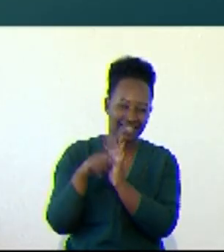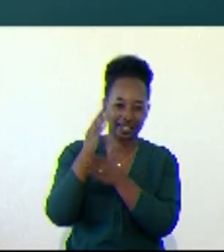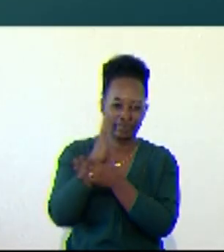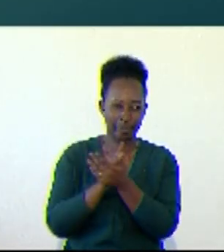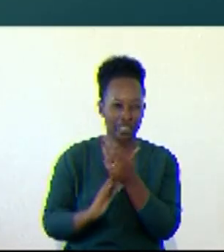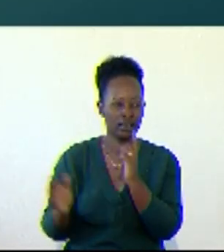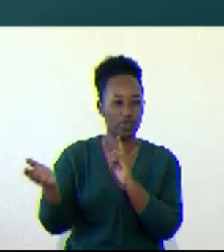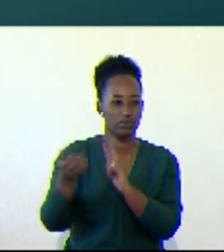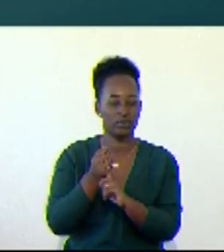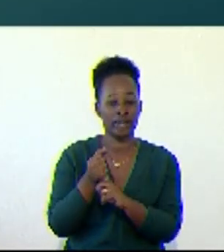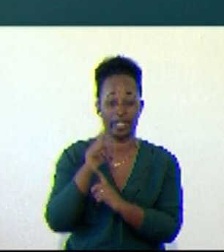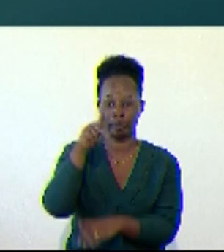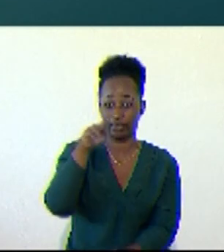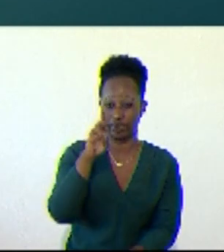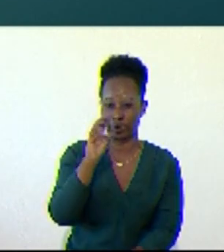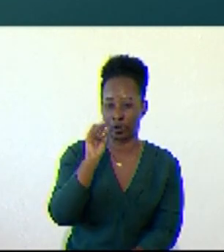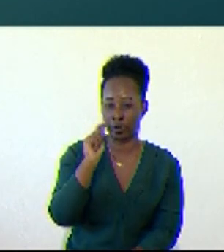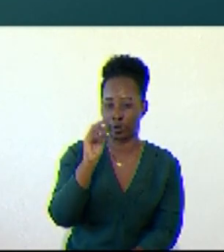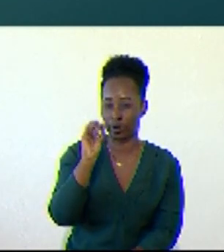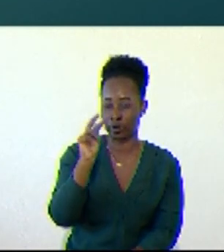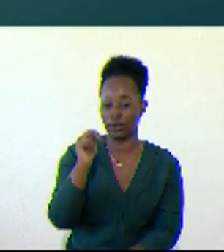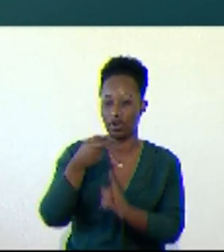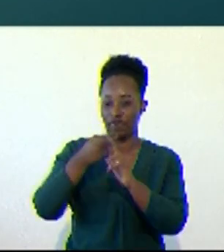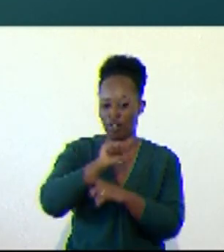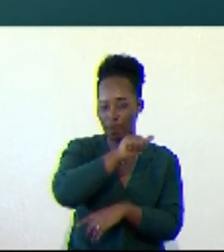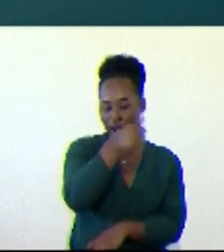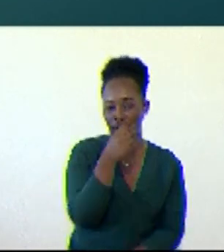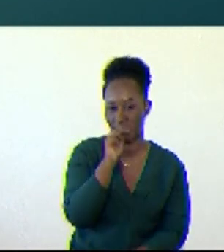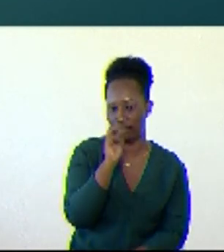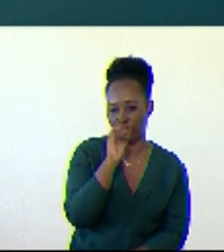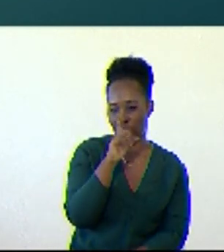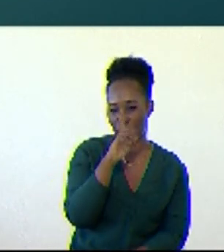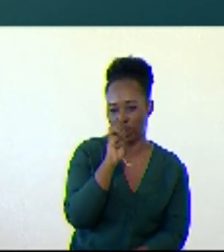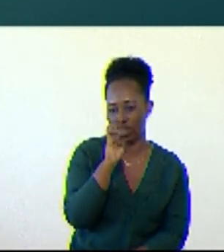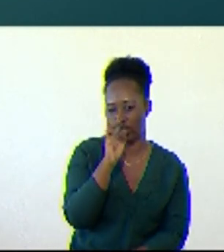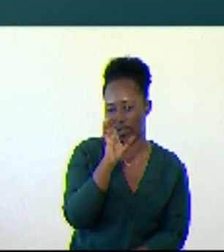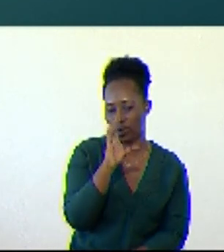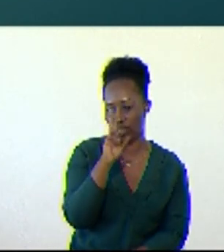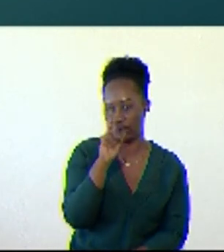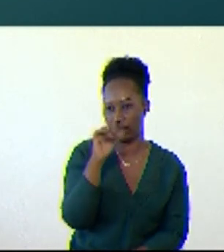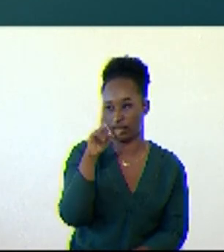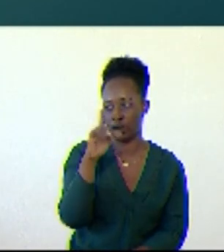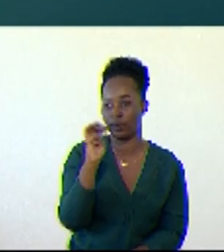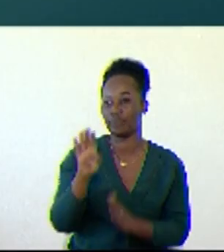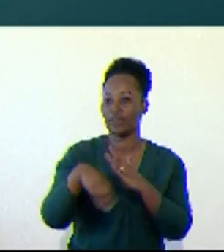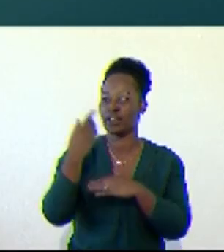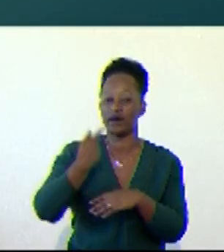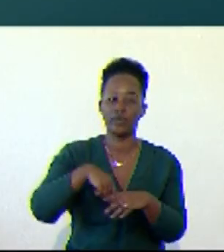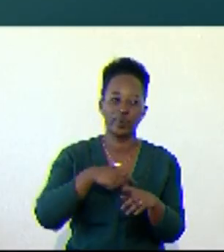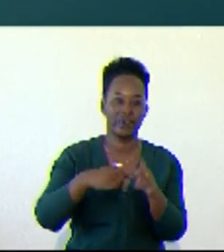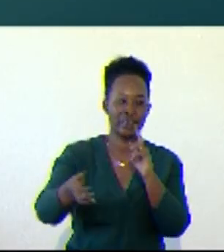the proton from another molecule of hydrogen cyanide, and then we get what? We get